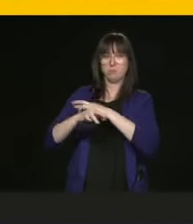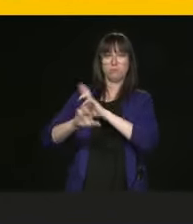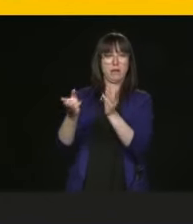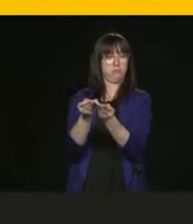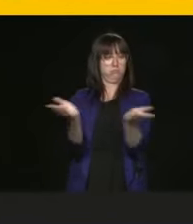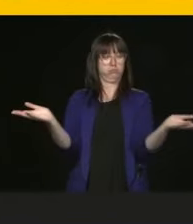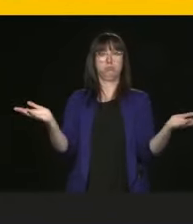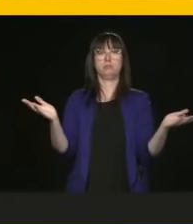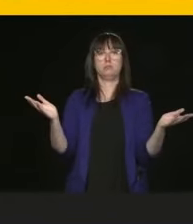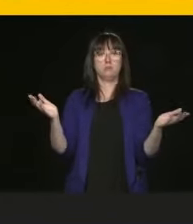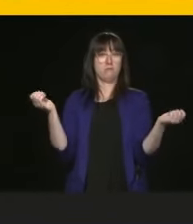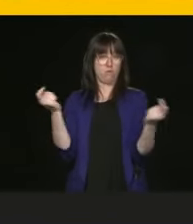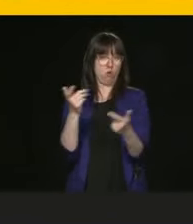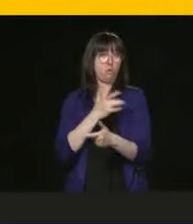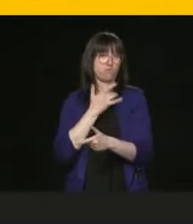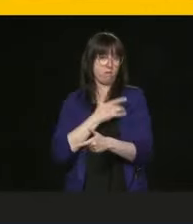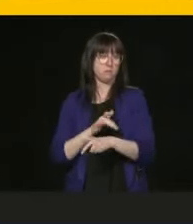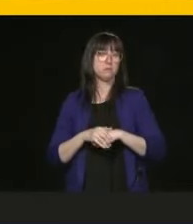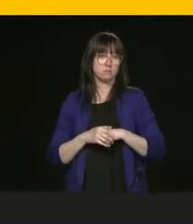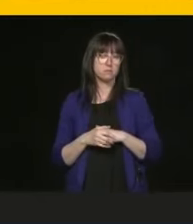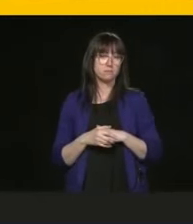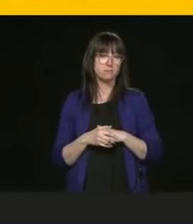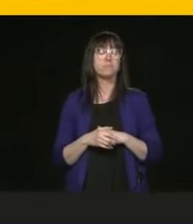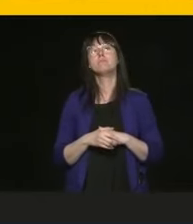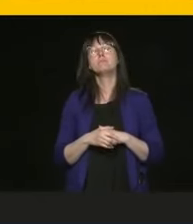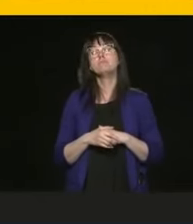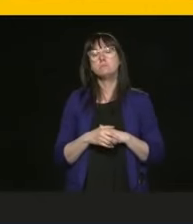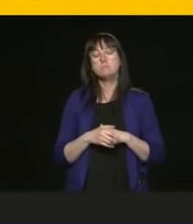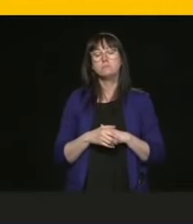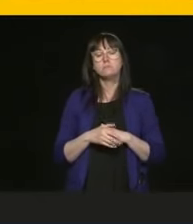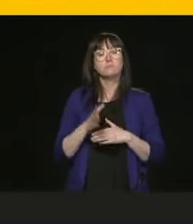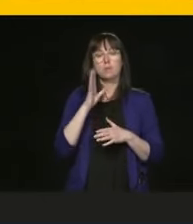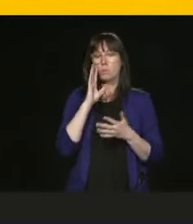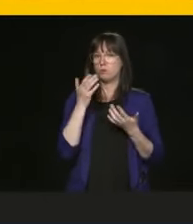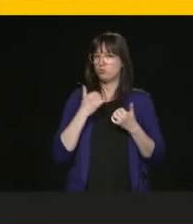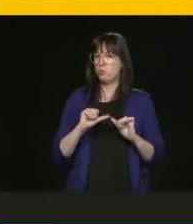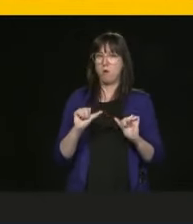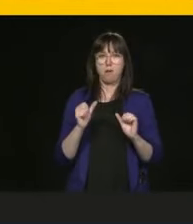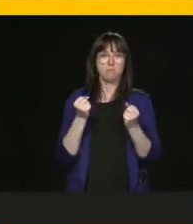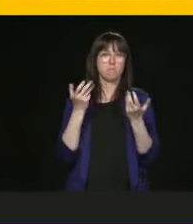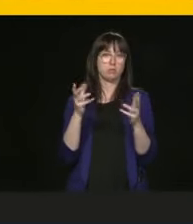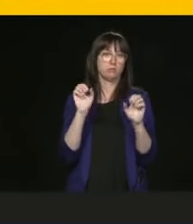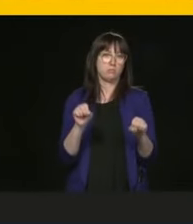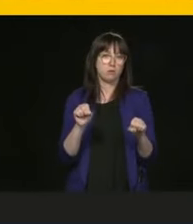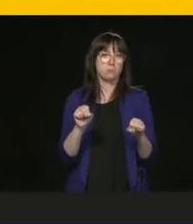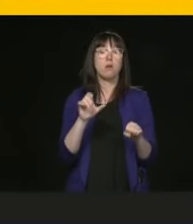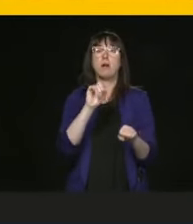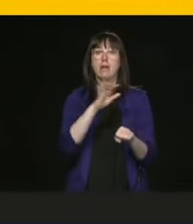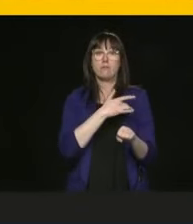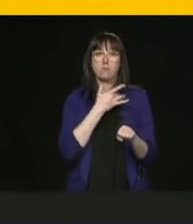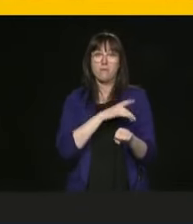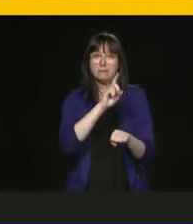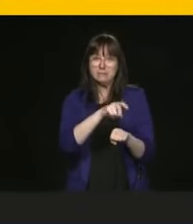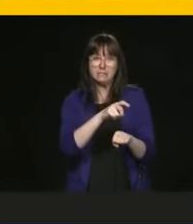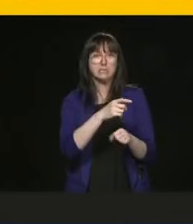this as much as is needed and asked by provinces and territories, and that's what we will continue